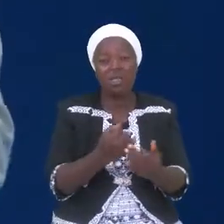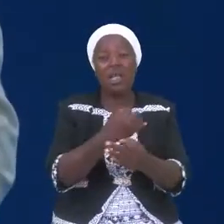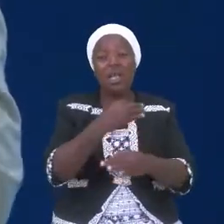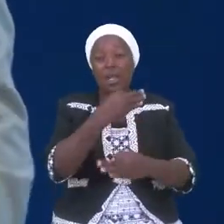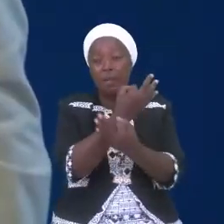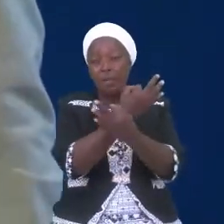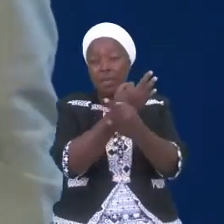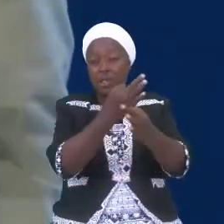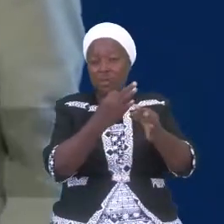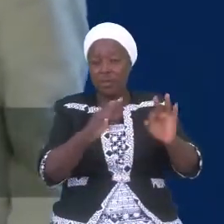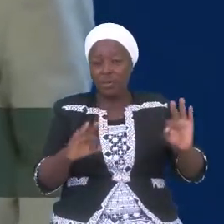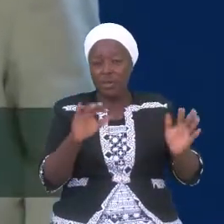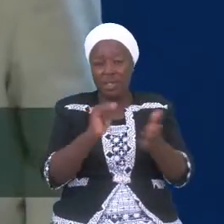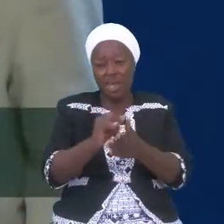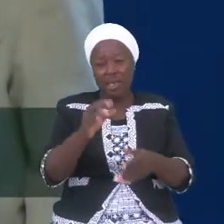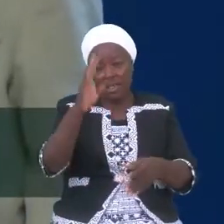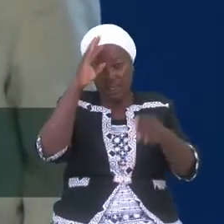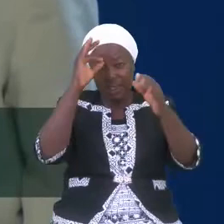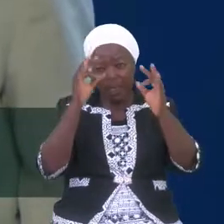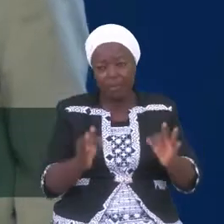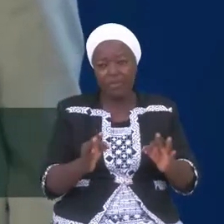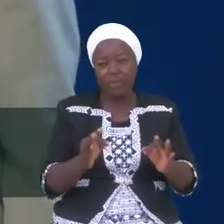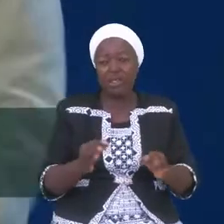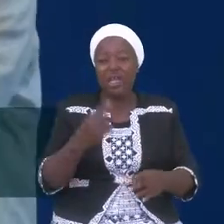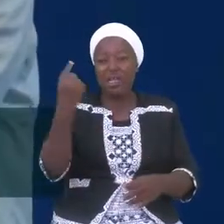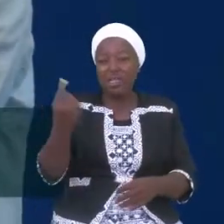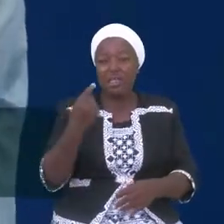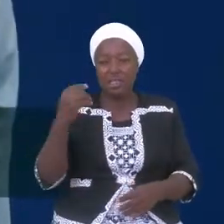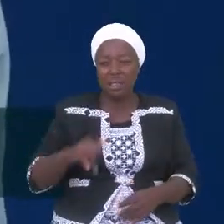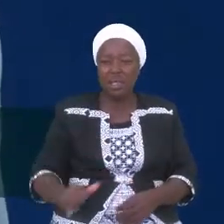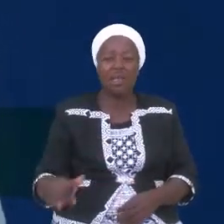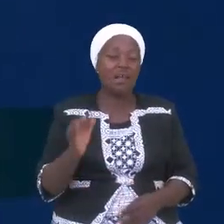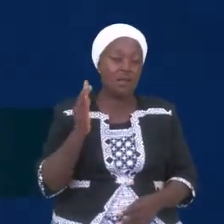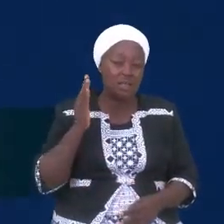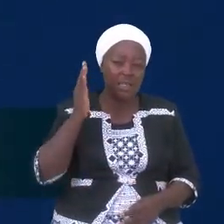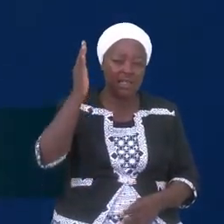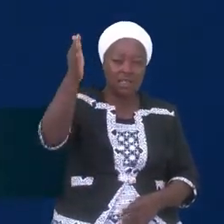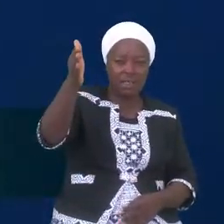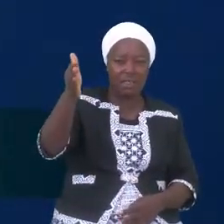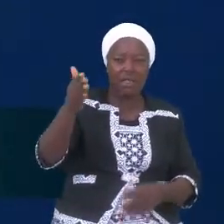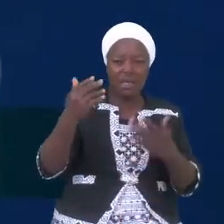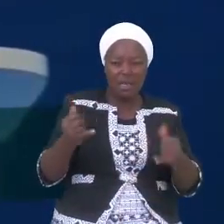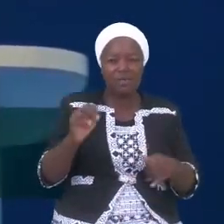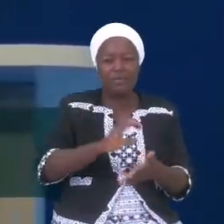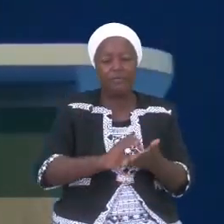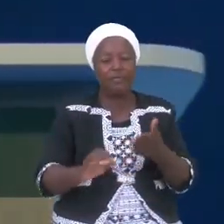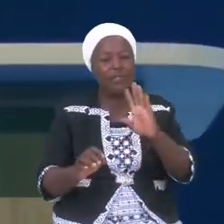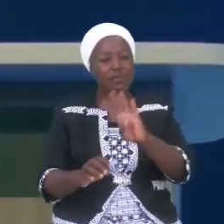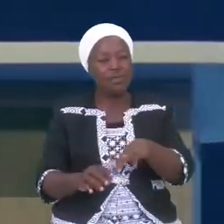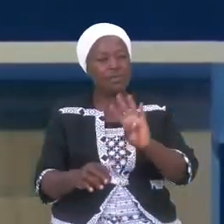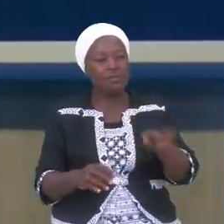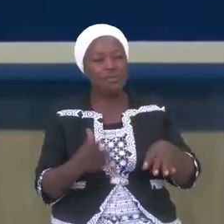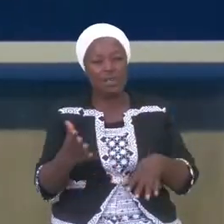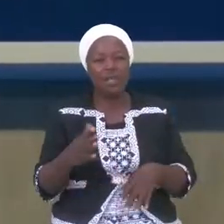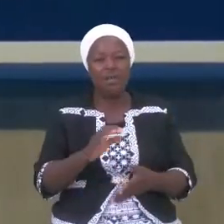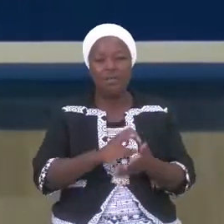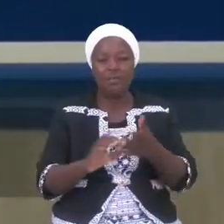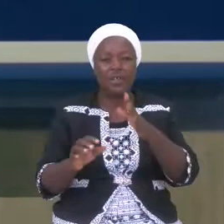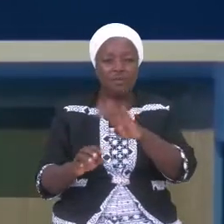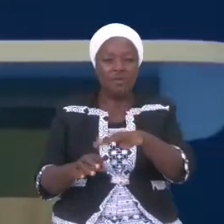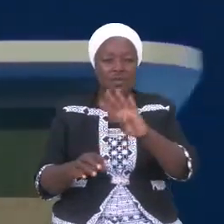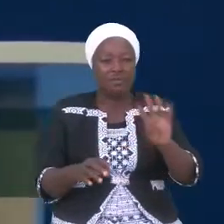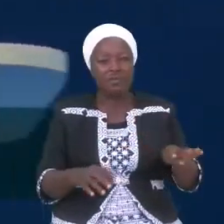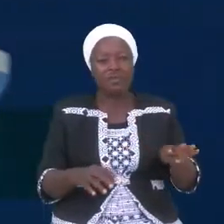emancipation that determines eternal destiny. Look at verse 44 there. In verse